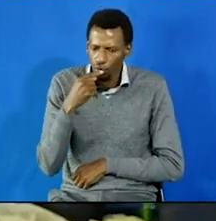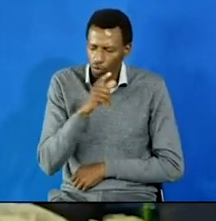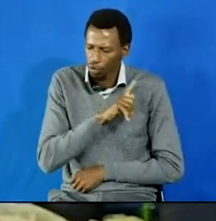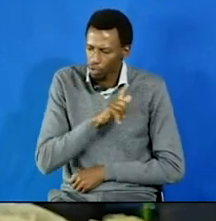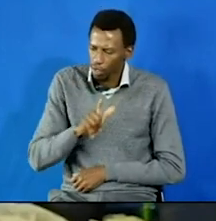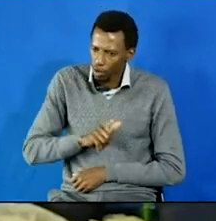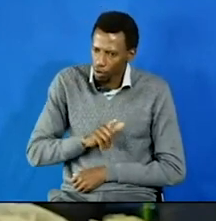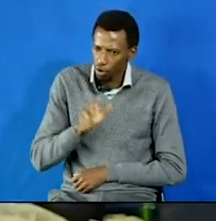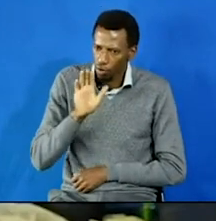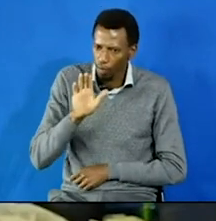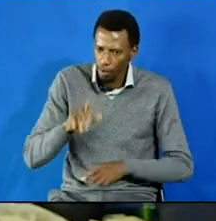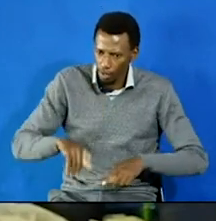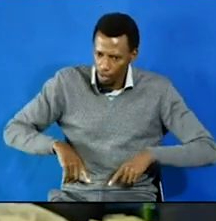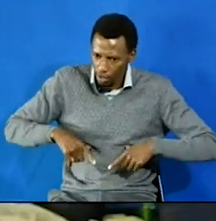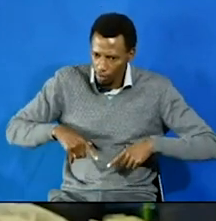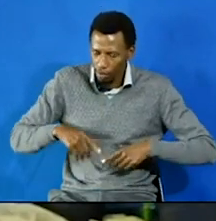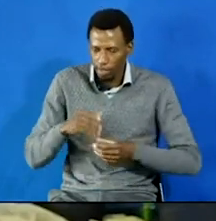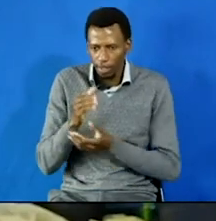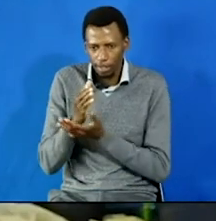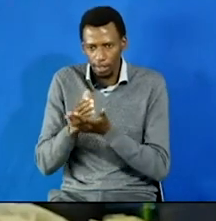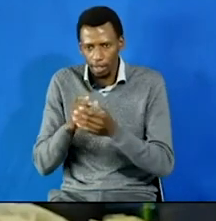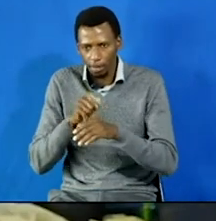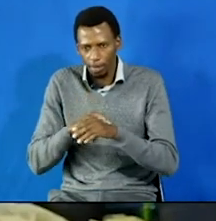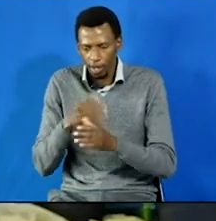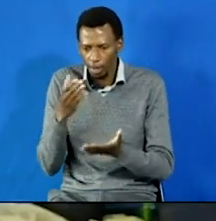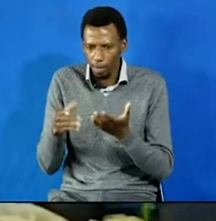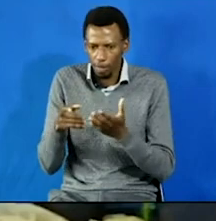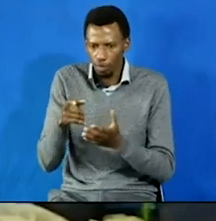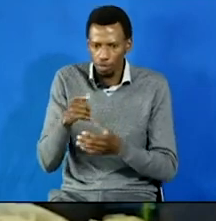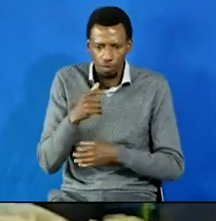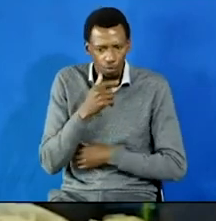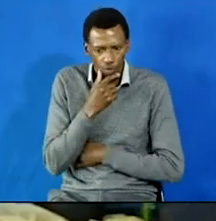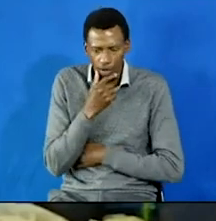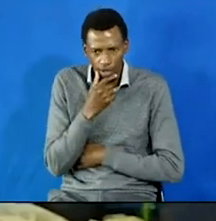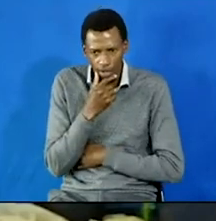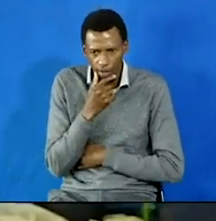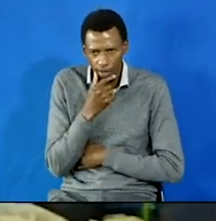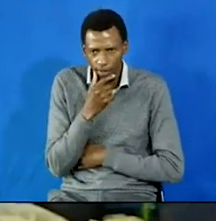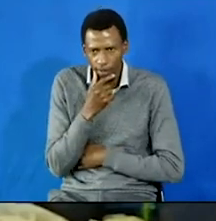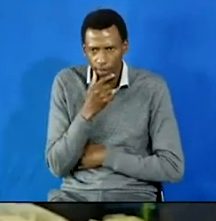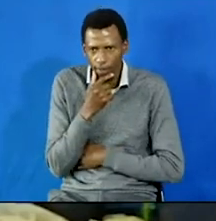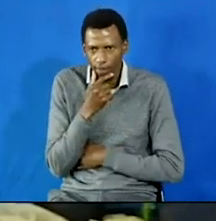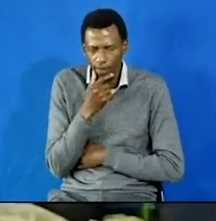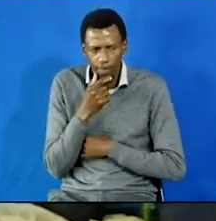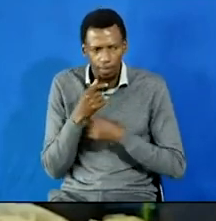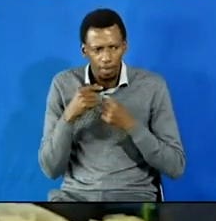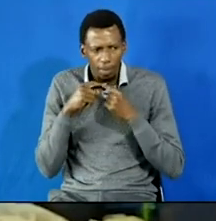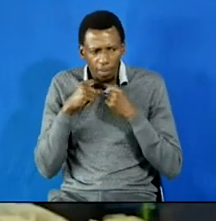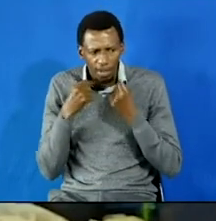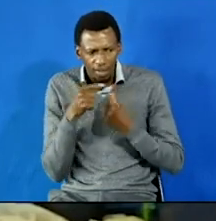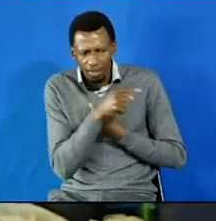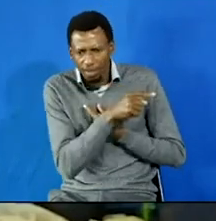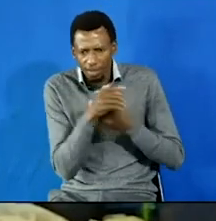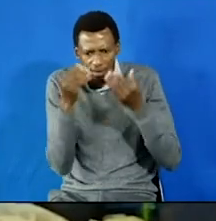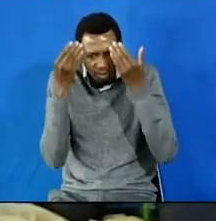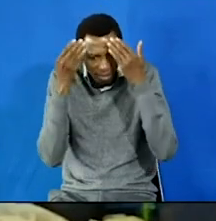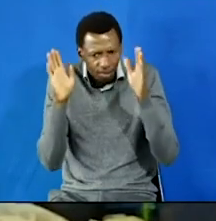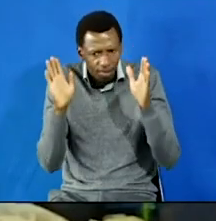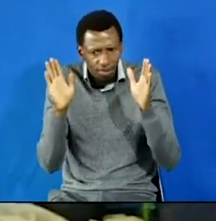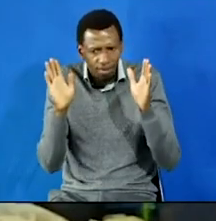your life? Sometimes you may wonder, does Pastor not know